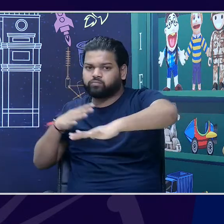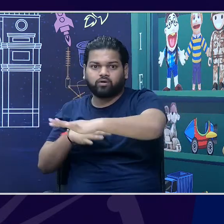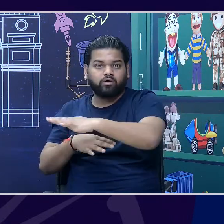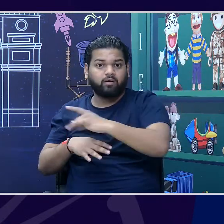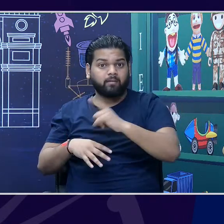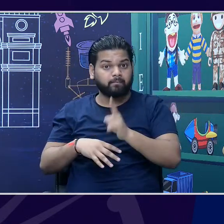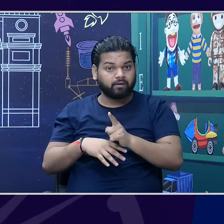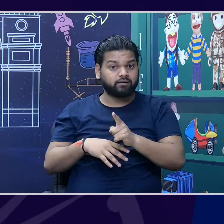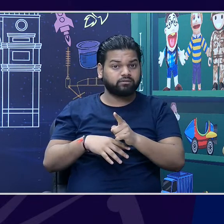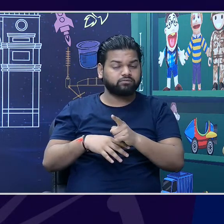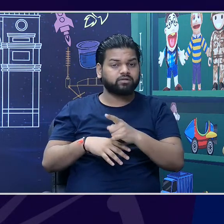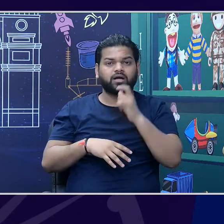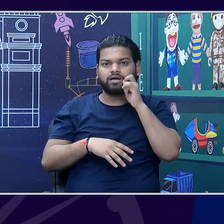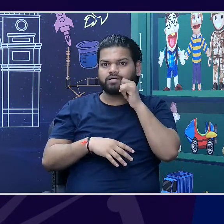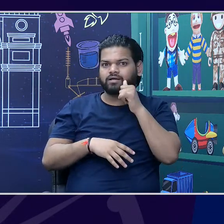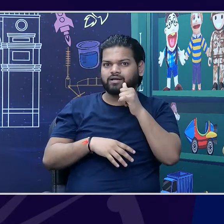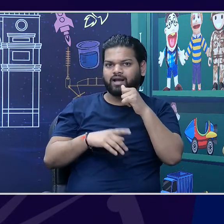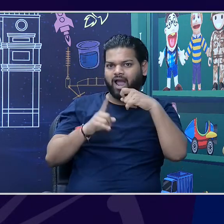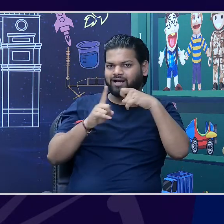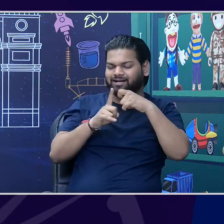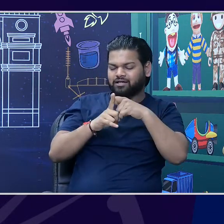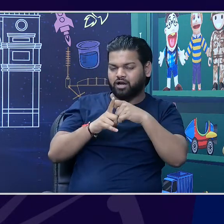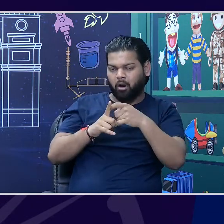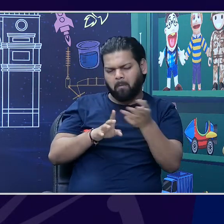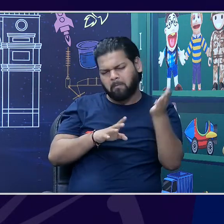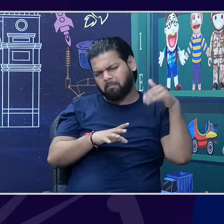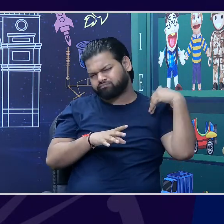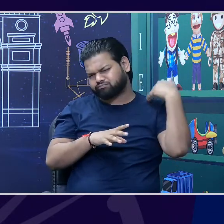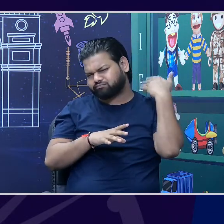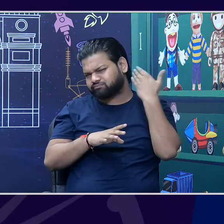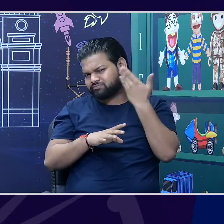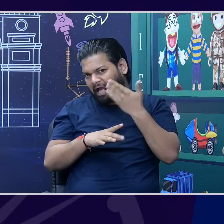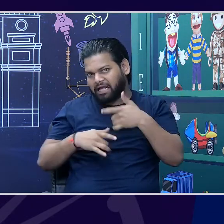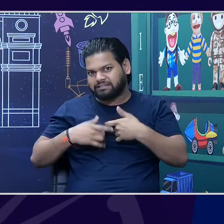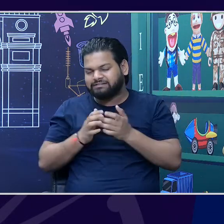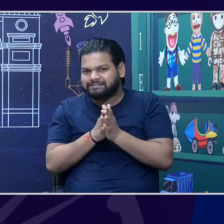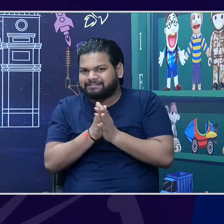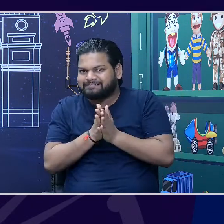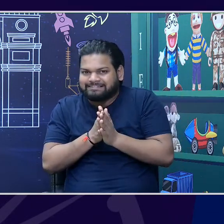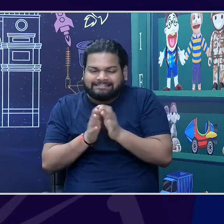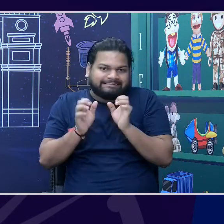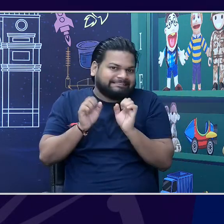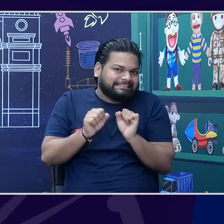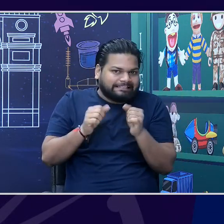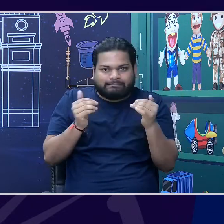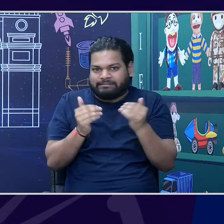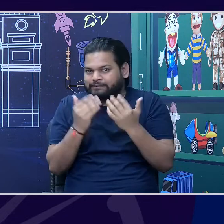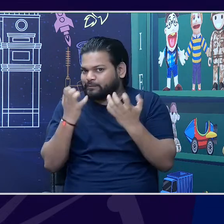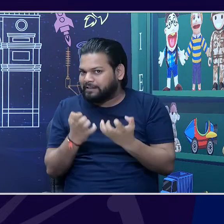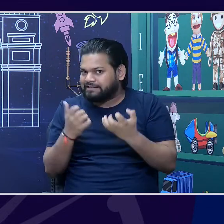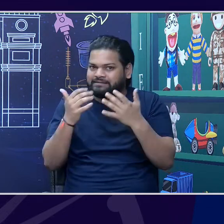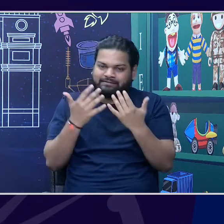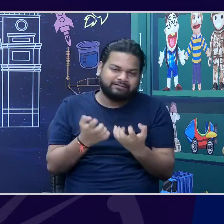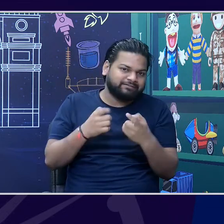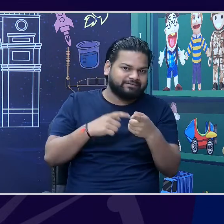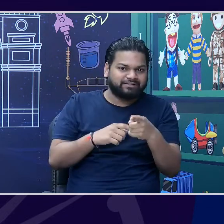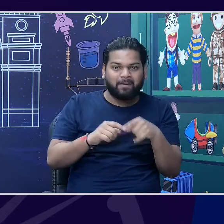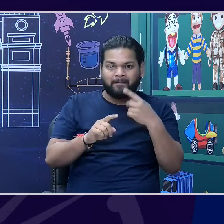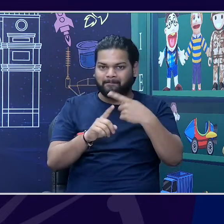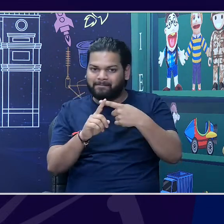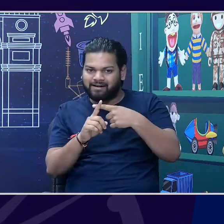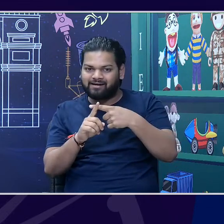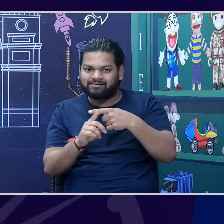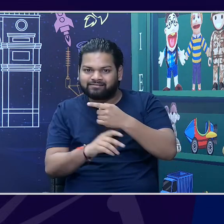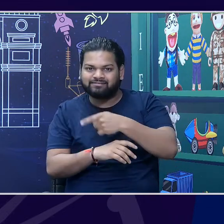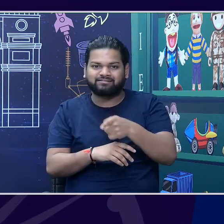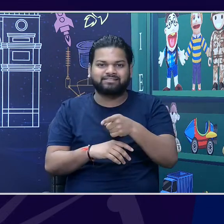obviously overwhelmed by this extraordinary meeting, you know, and this extraordinary gesture of, you know, hosting him after the